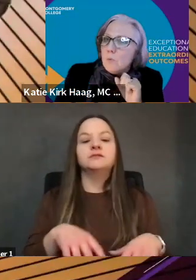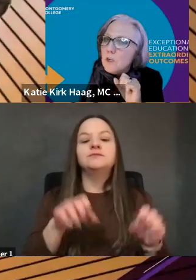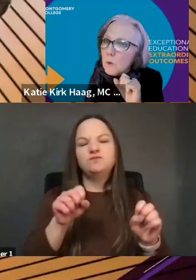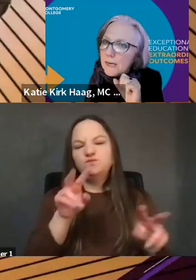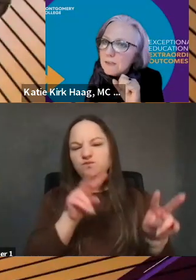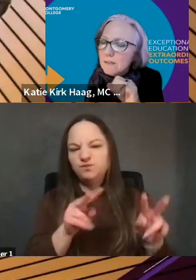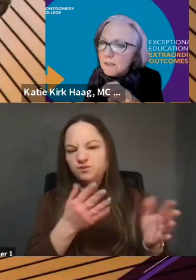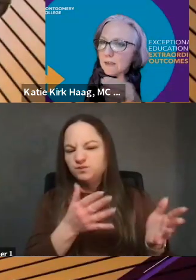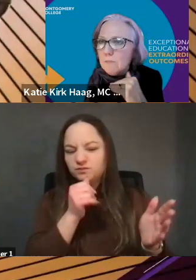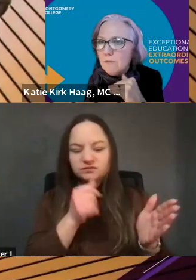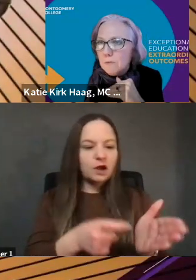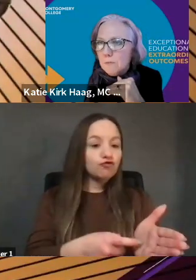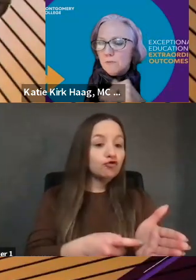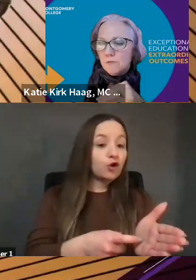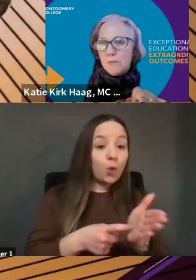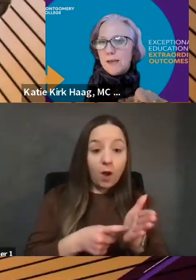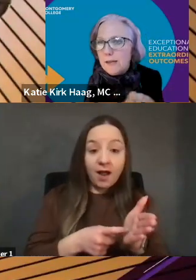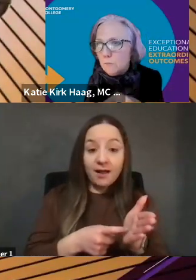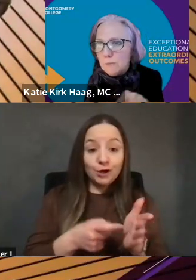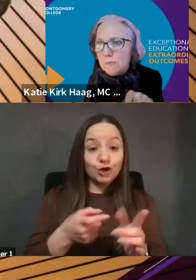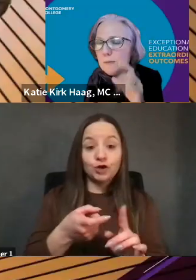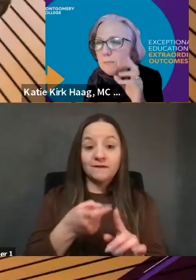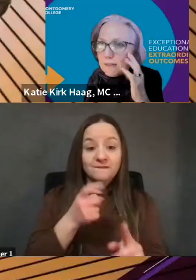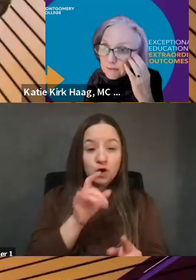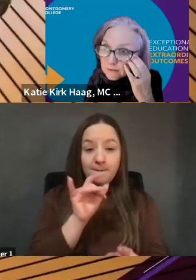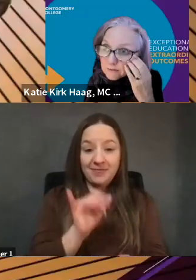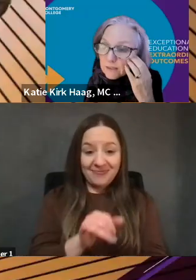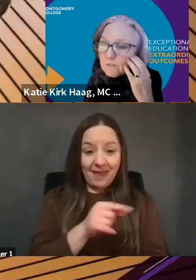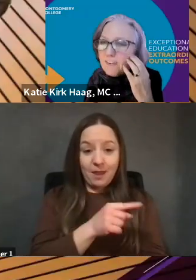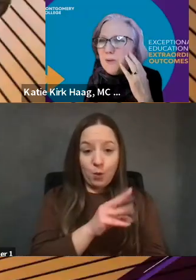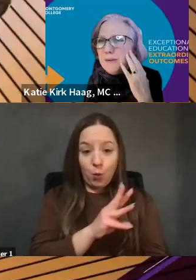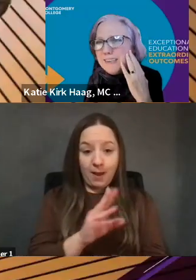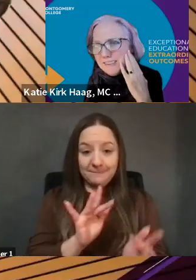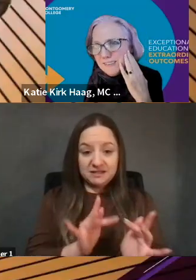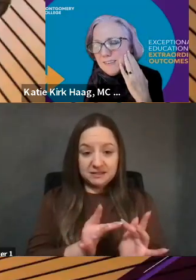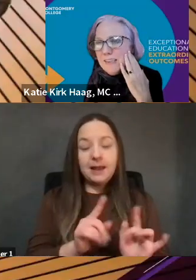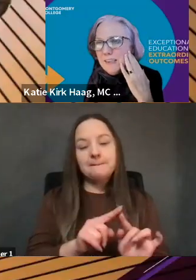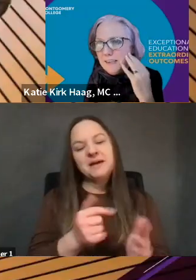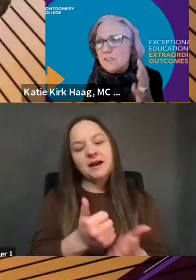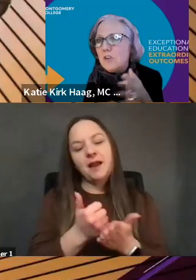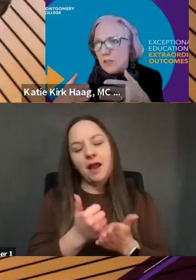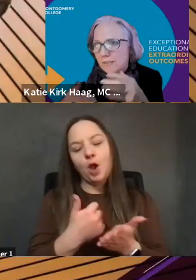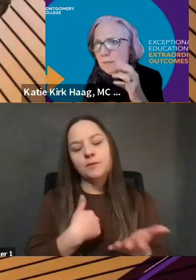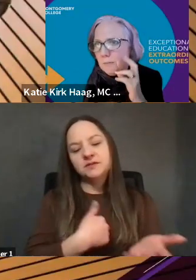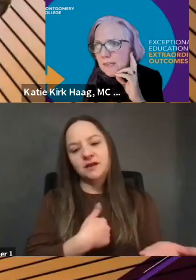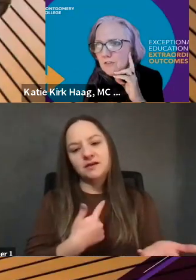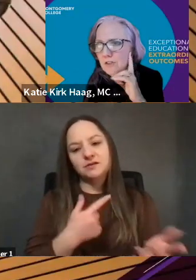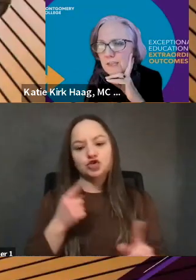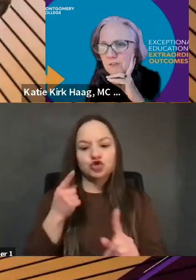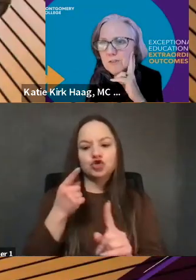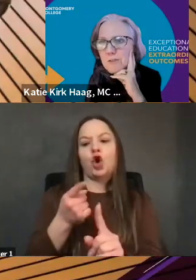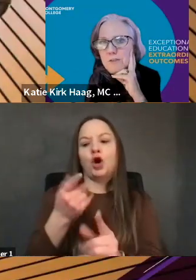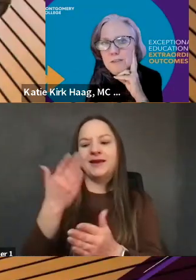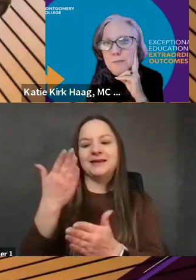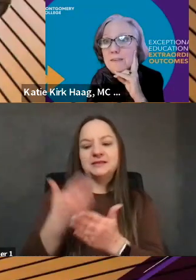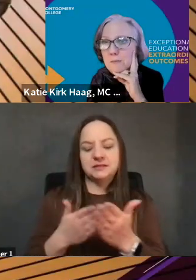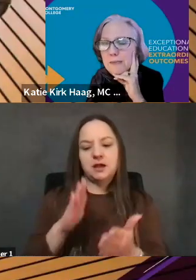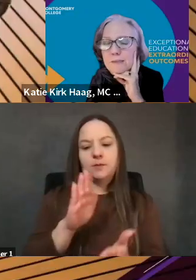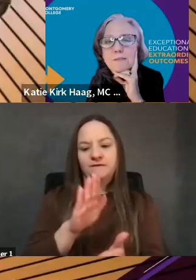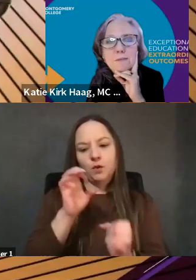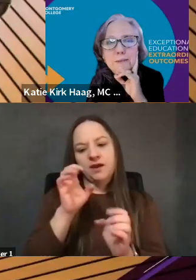there. We don't require that it come from that website, but that does kind of help us, again, target some of the